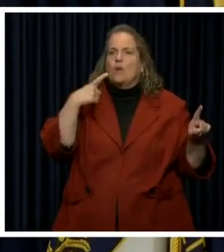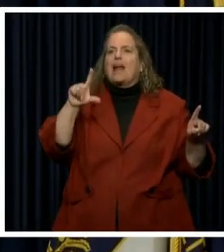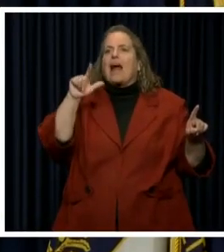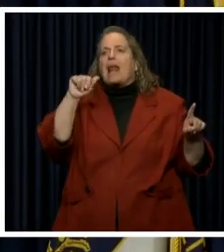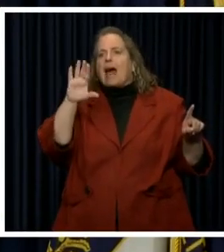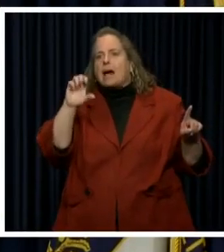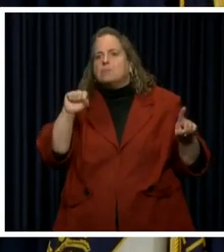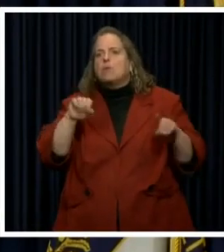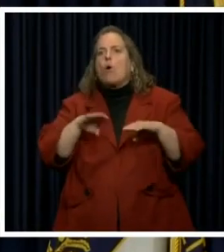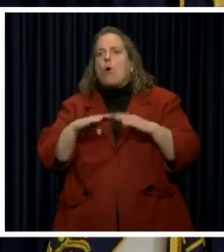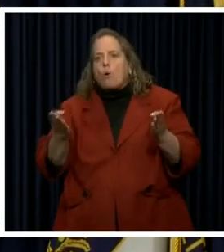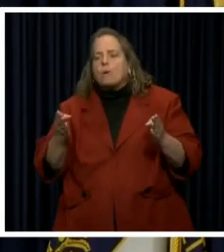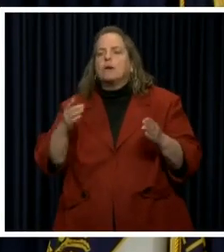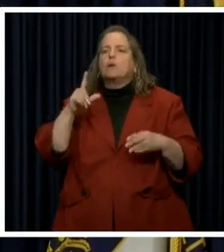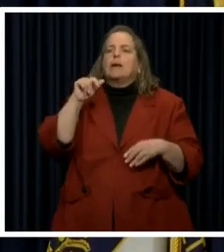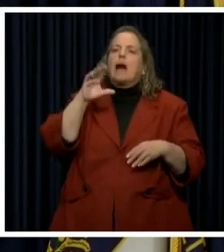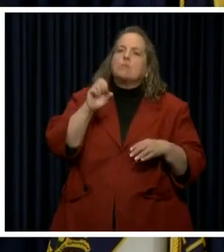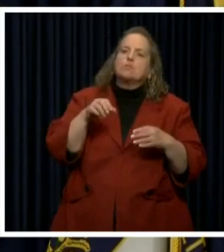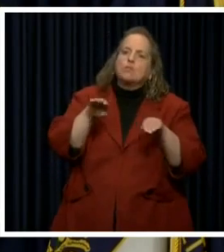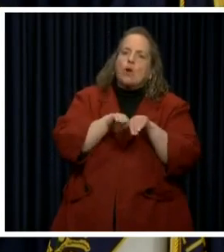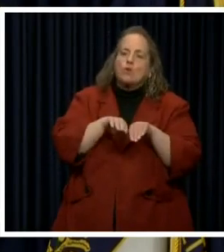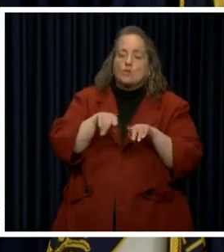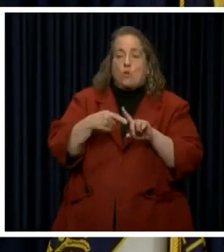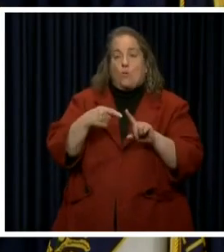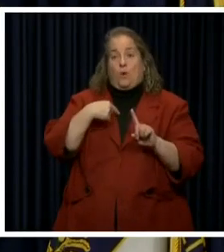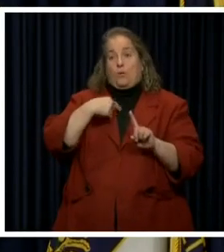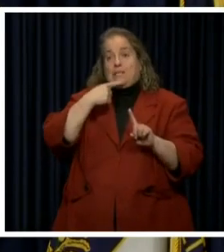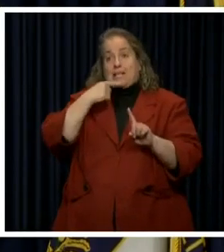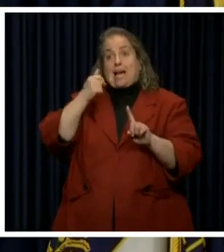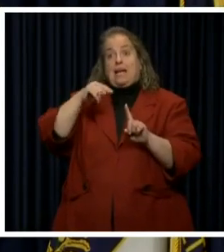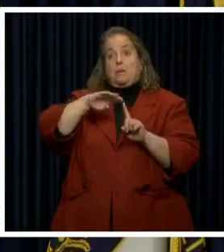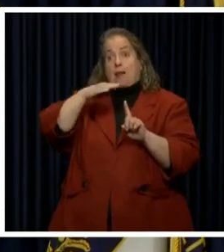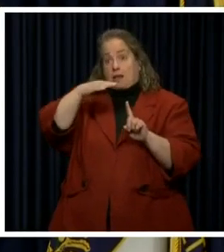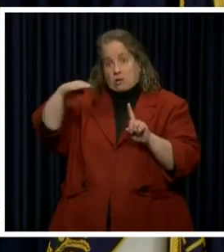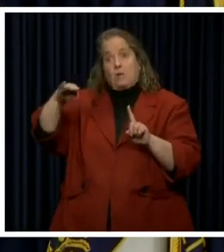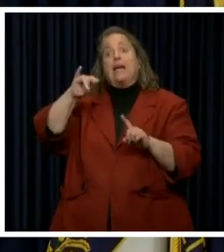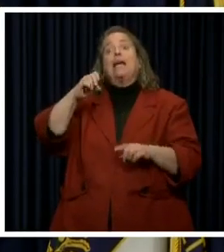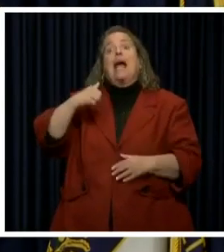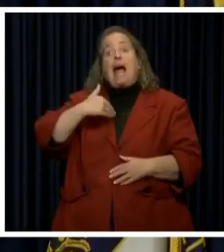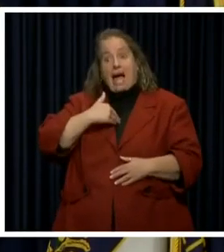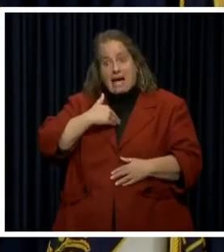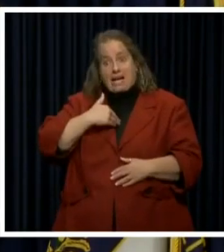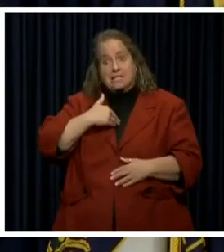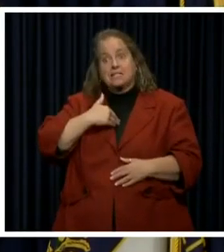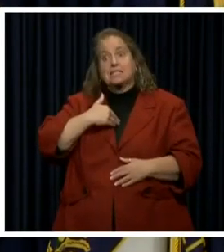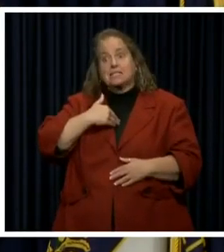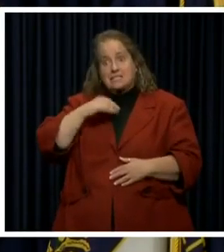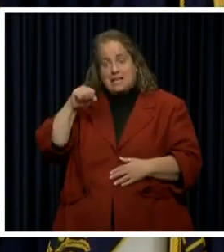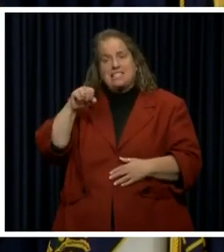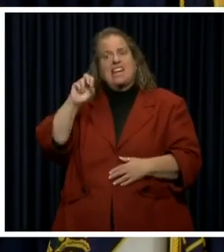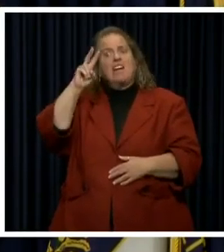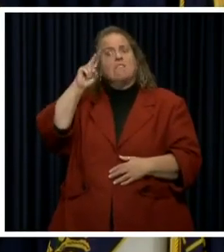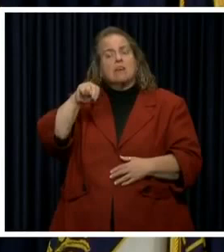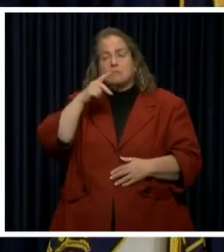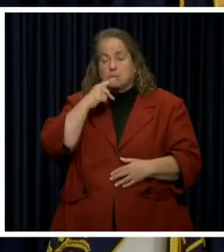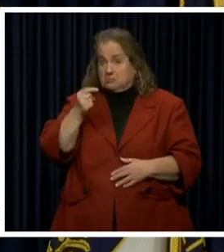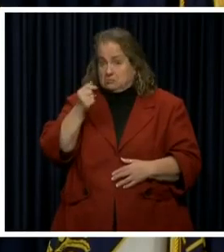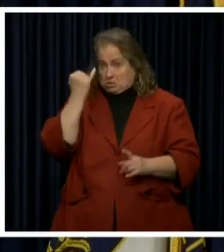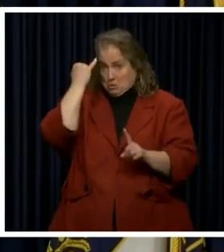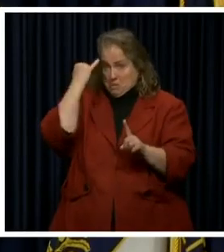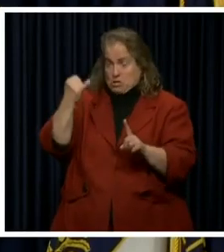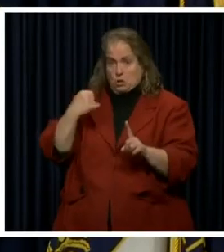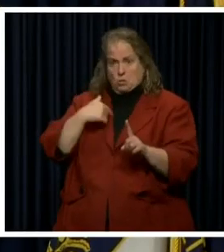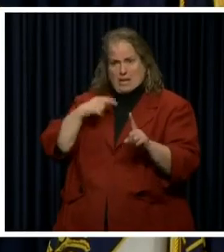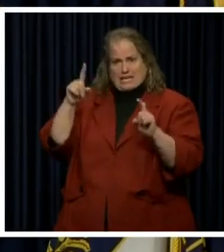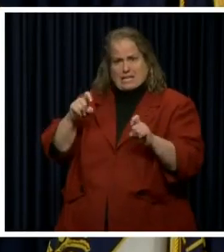labs are open and they're not. So when we say it's plateaued, it has, and it's plateaued even with a lot more testing that's been out